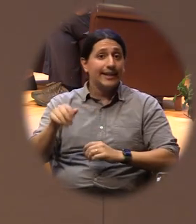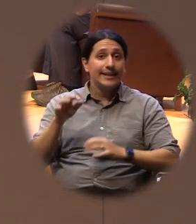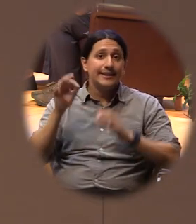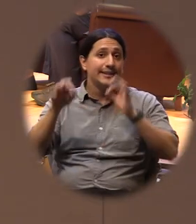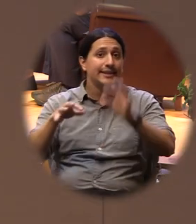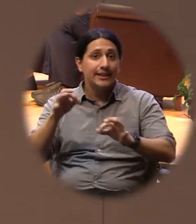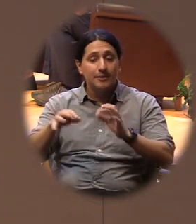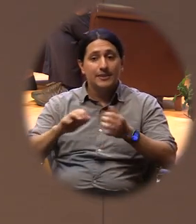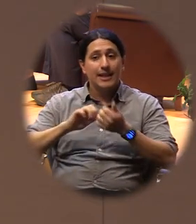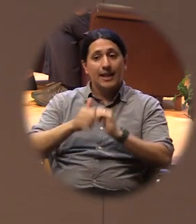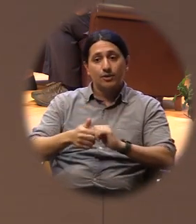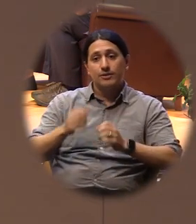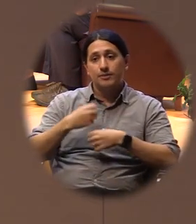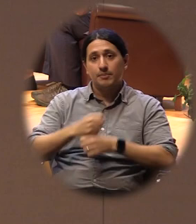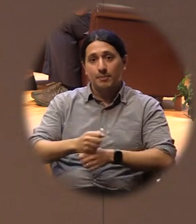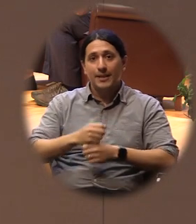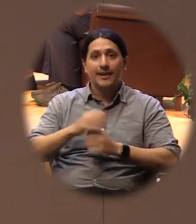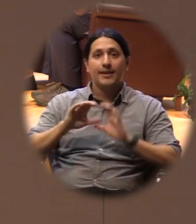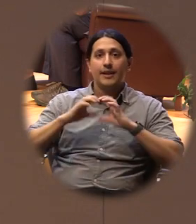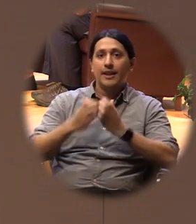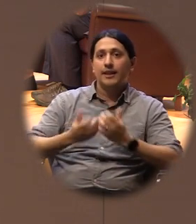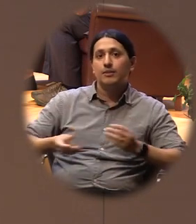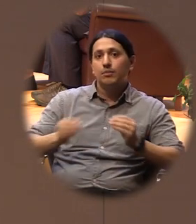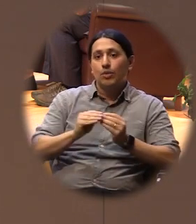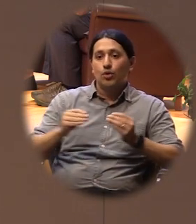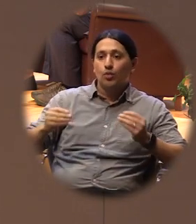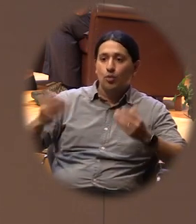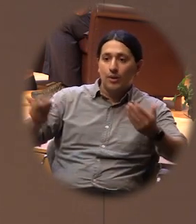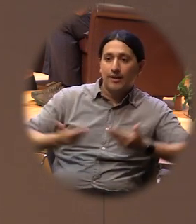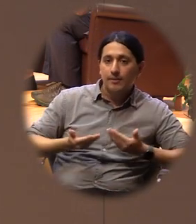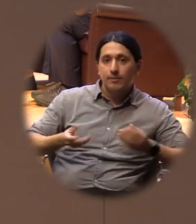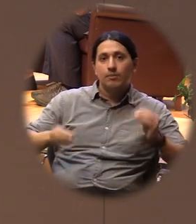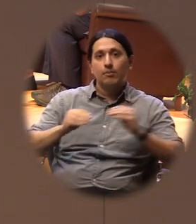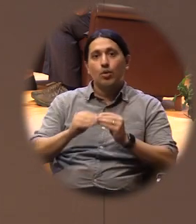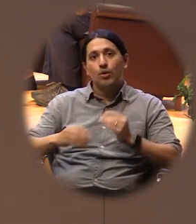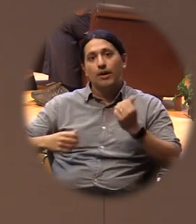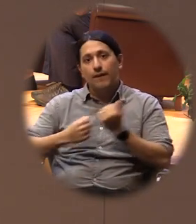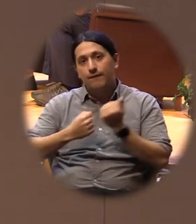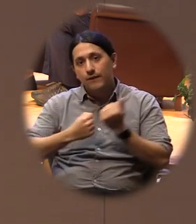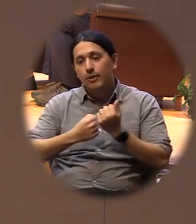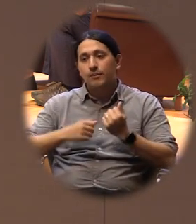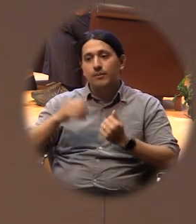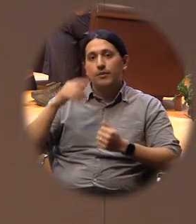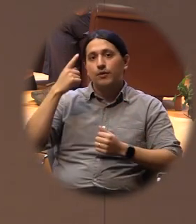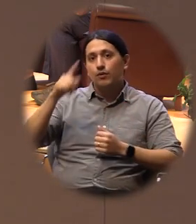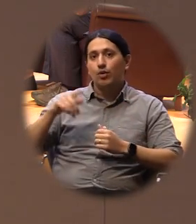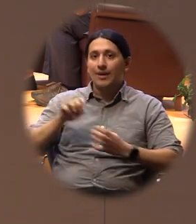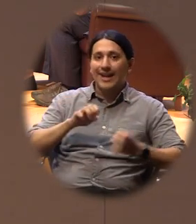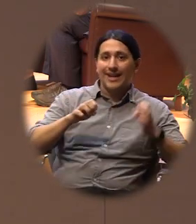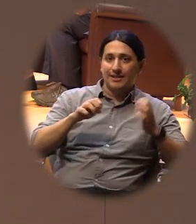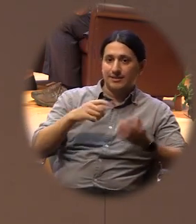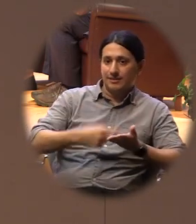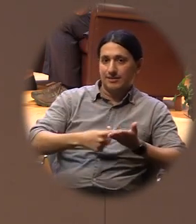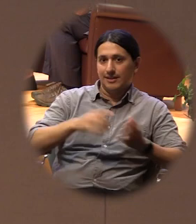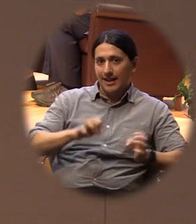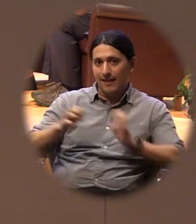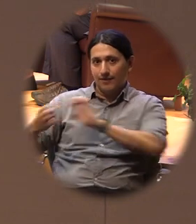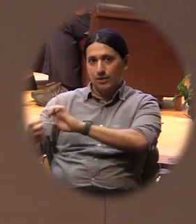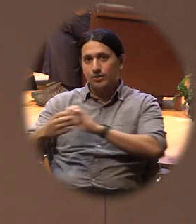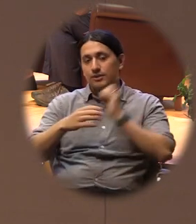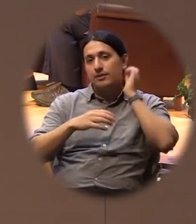super welcoming and affirming when we're talking about evolution, and especially visiting some of those 19th century texts